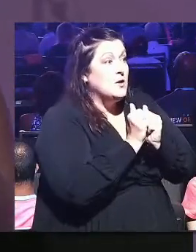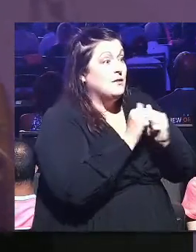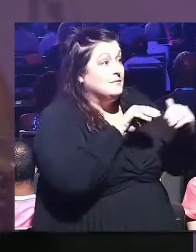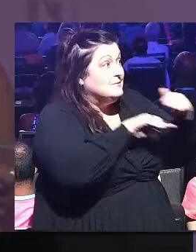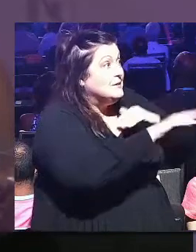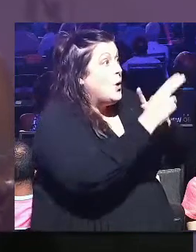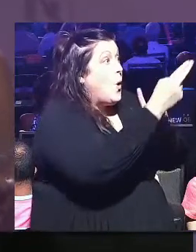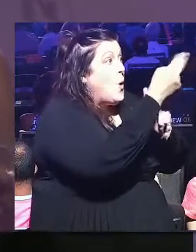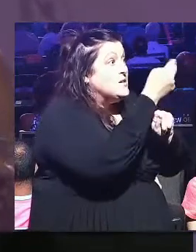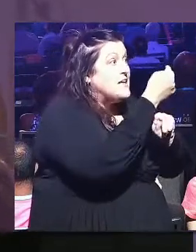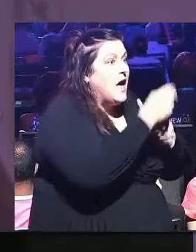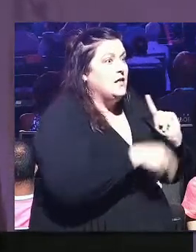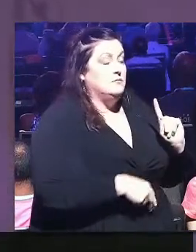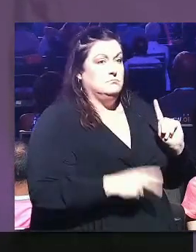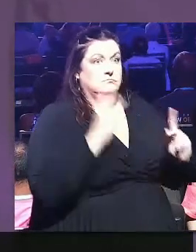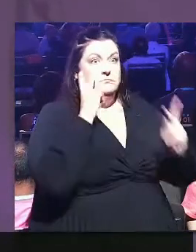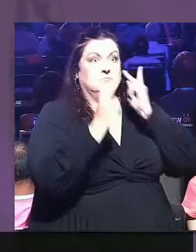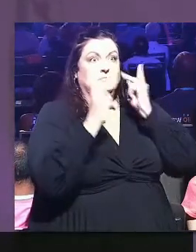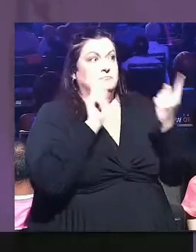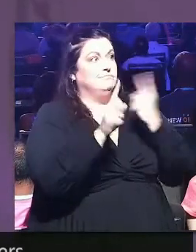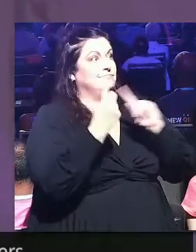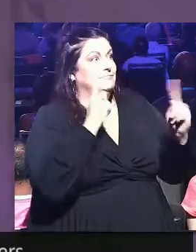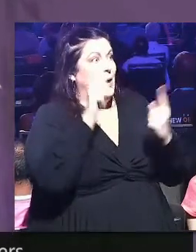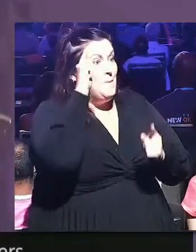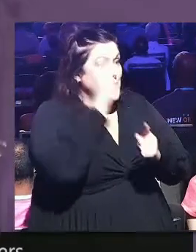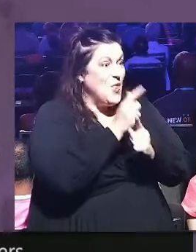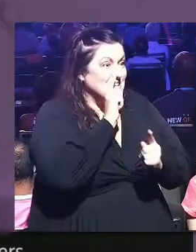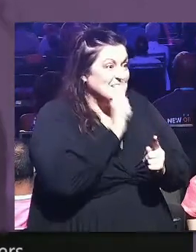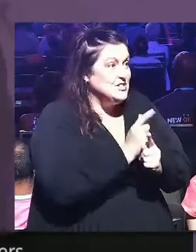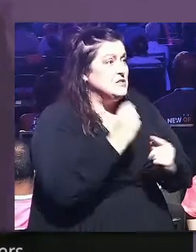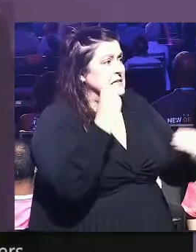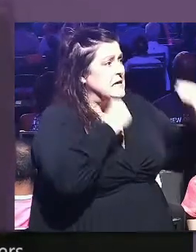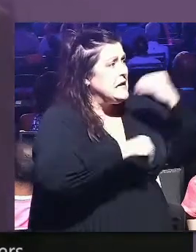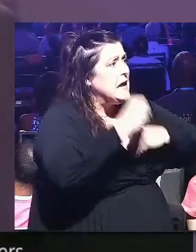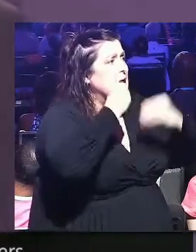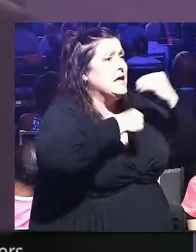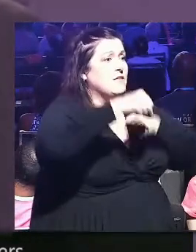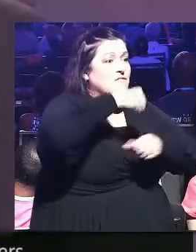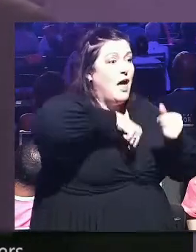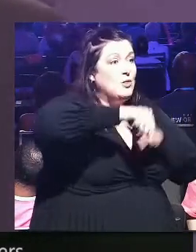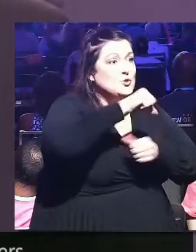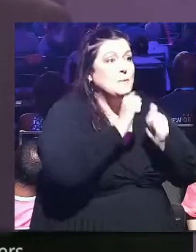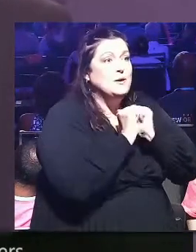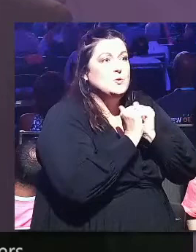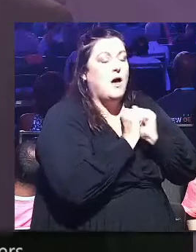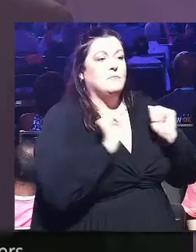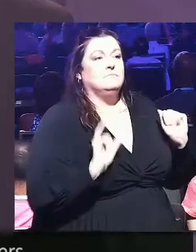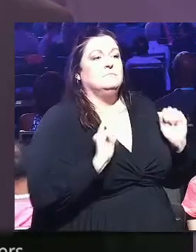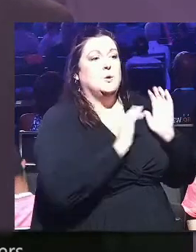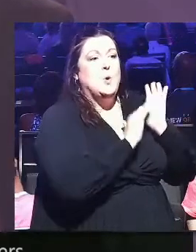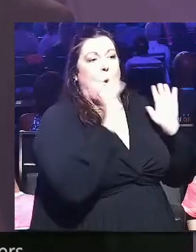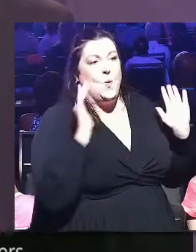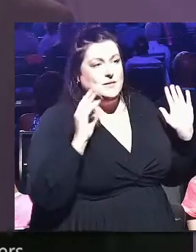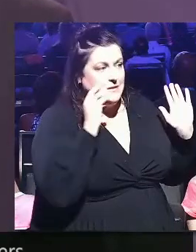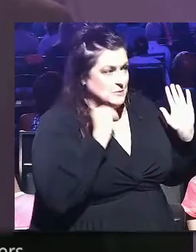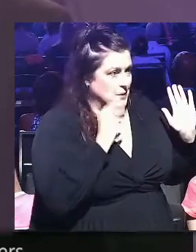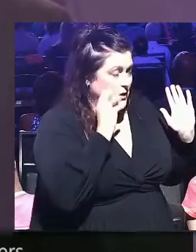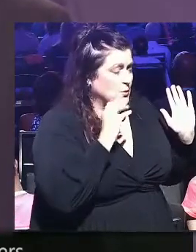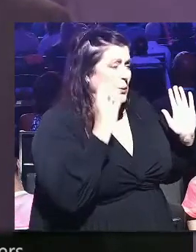hotel, seeing brothers and sisters, eating and fellowshipping together has been glorious. It's been